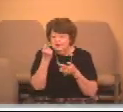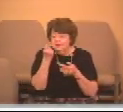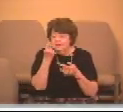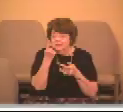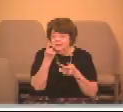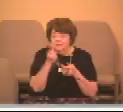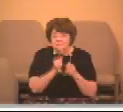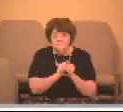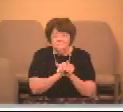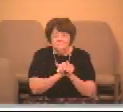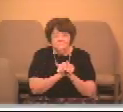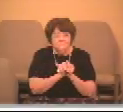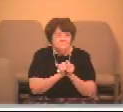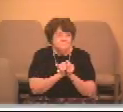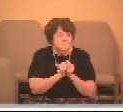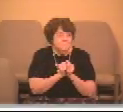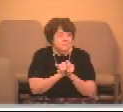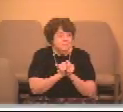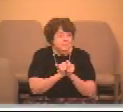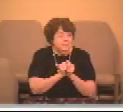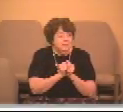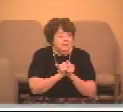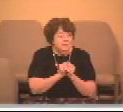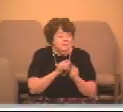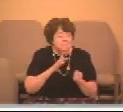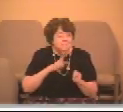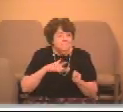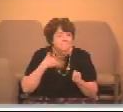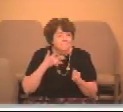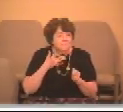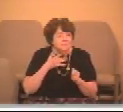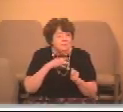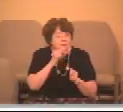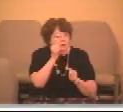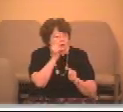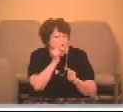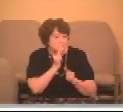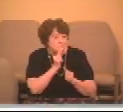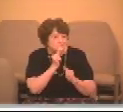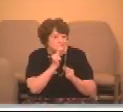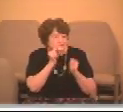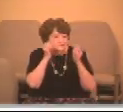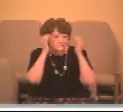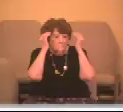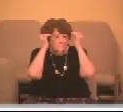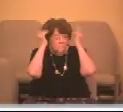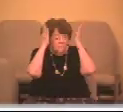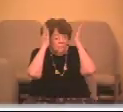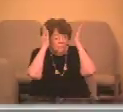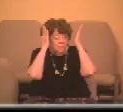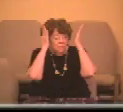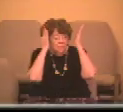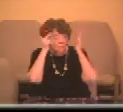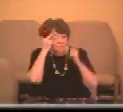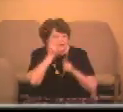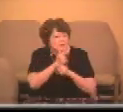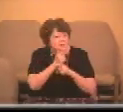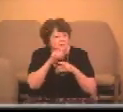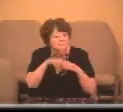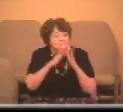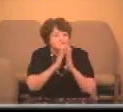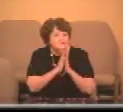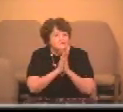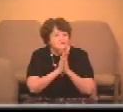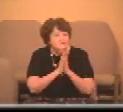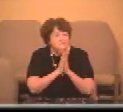The ability to be joyfully hopeful, to be patient in the midst of affliction, to be faithful in prayer. The ability to do